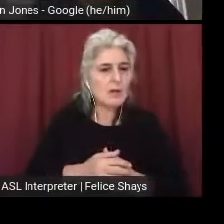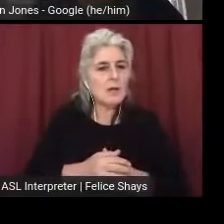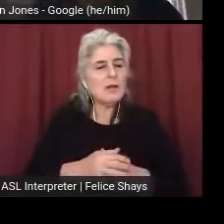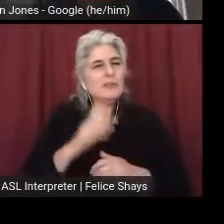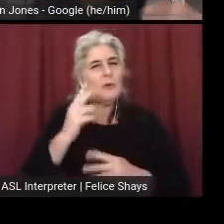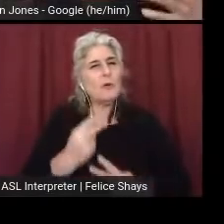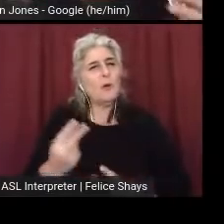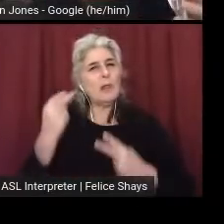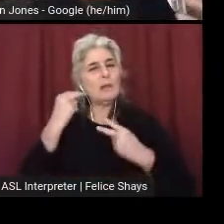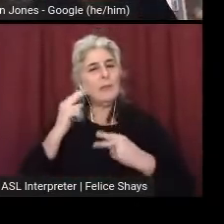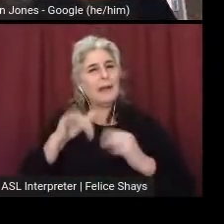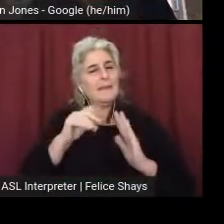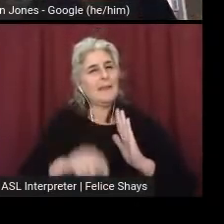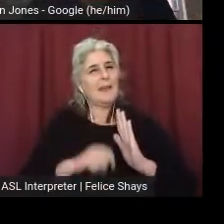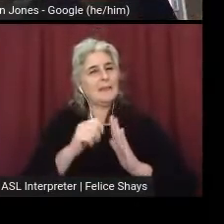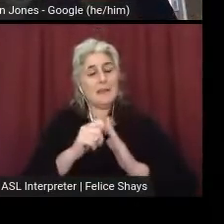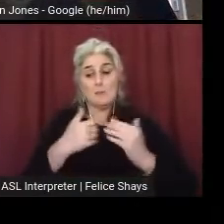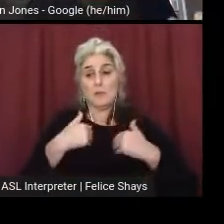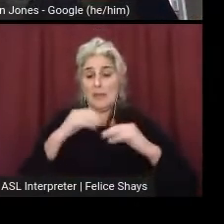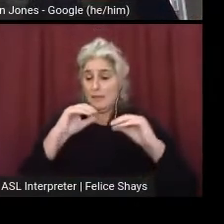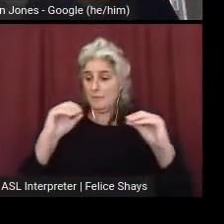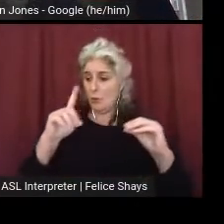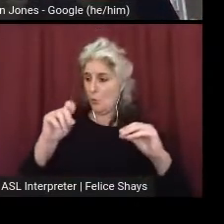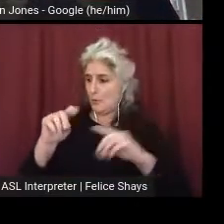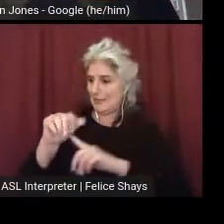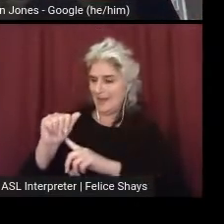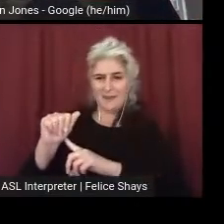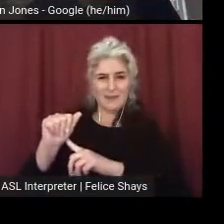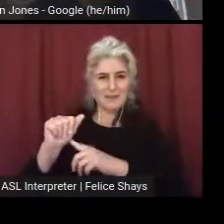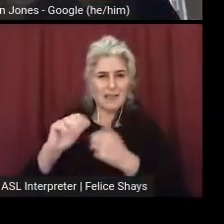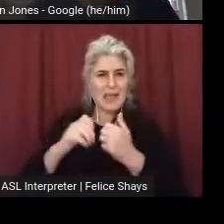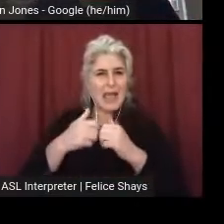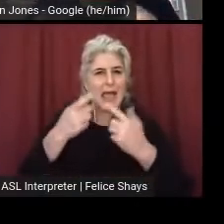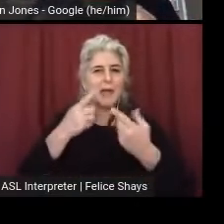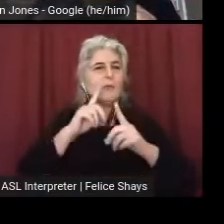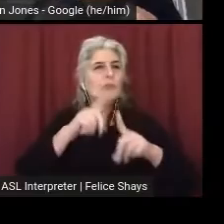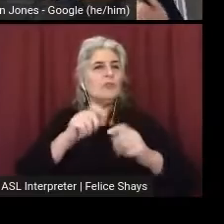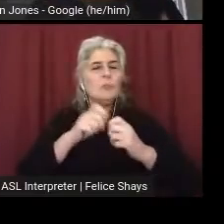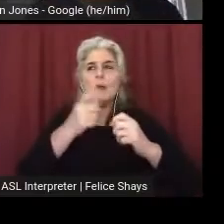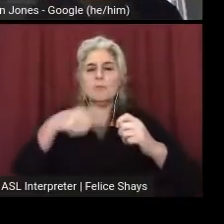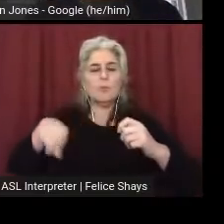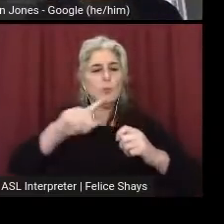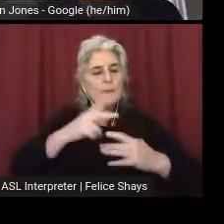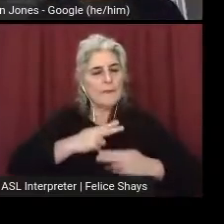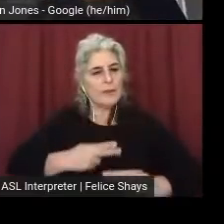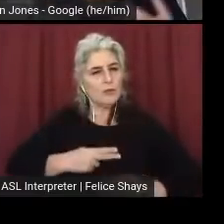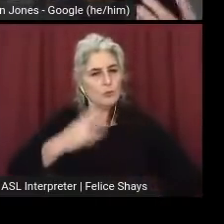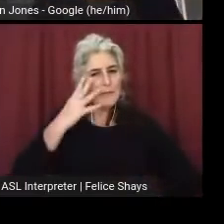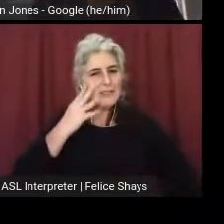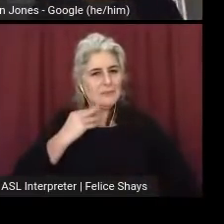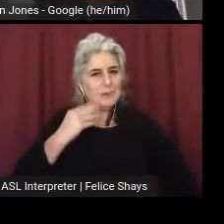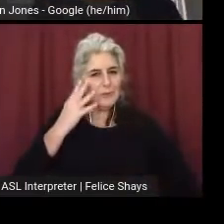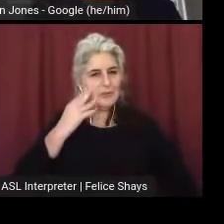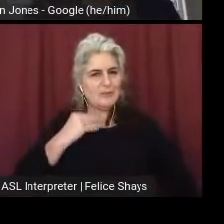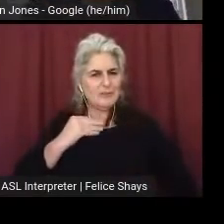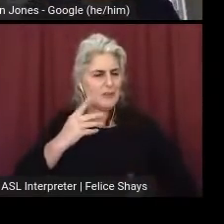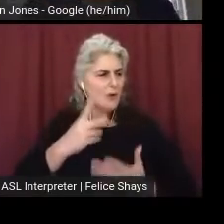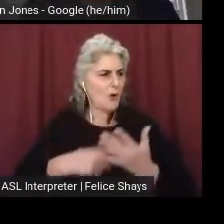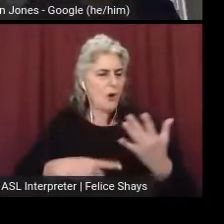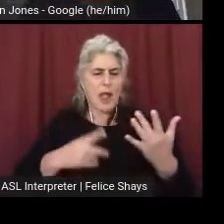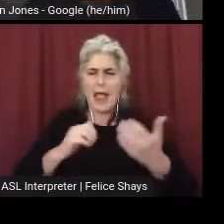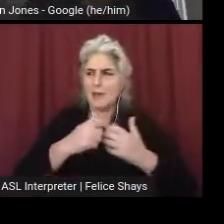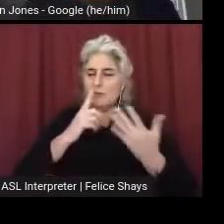data, how did we respond to this overwhelming human experience? What message did we put out, and how did we